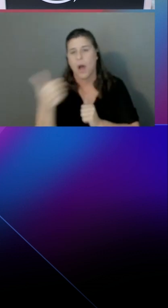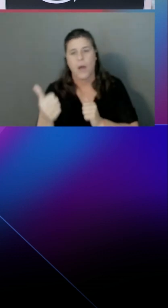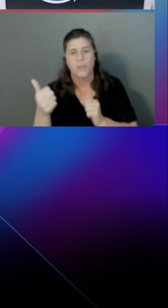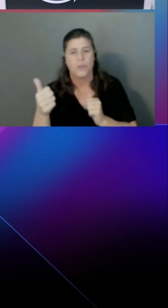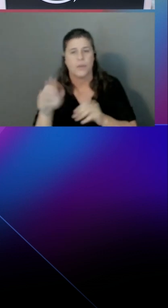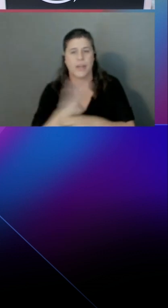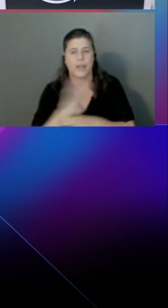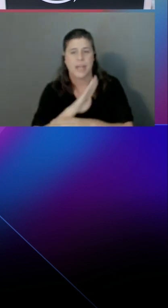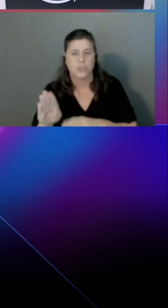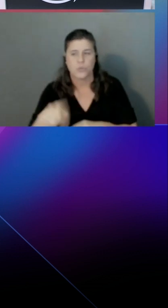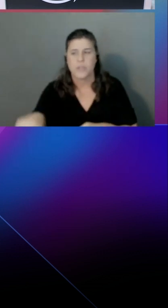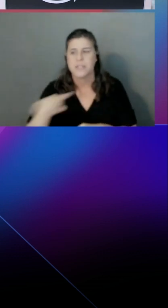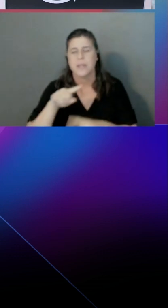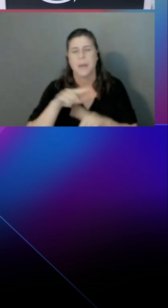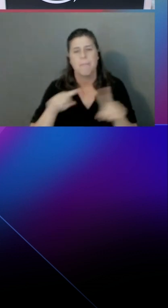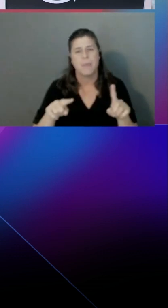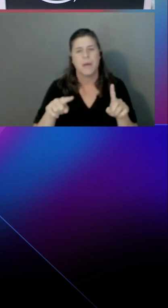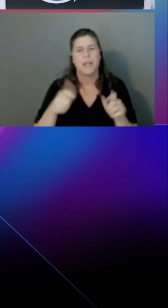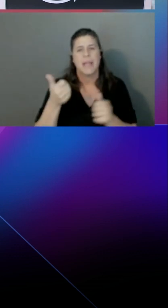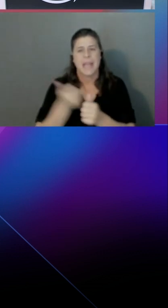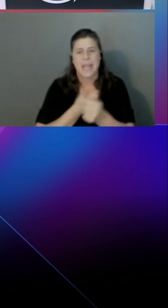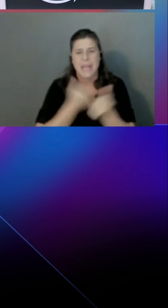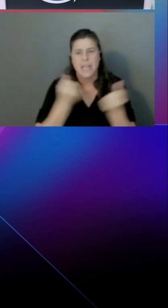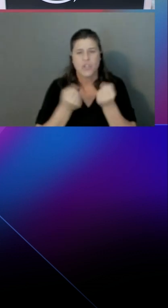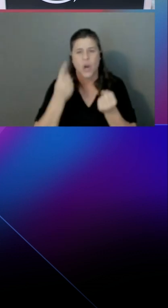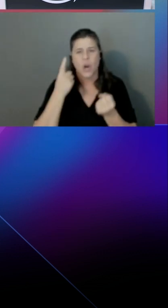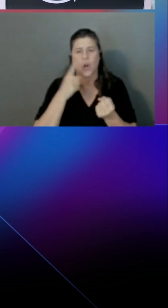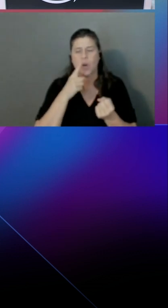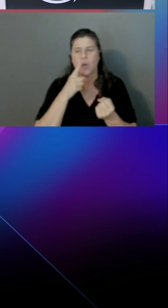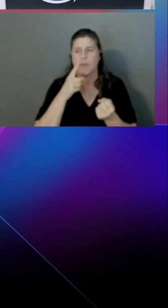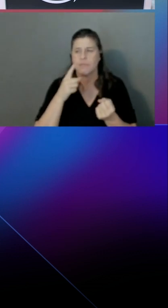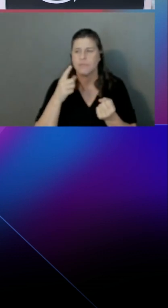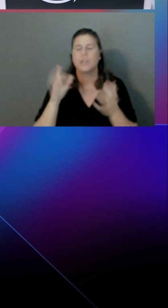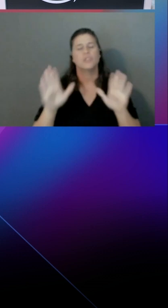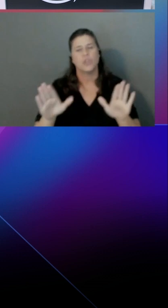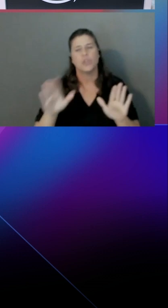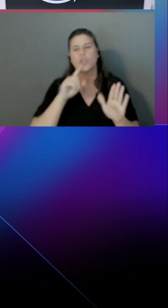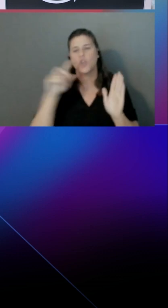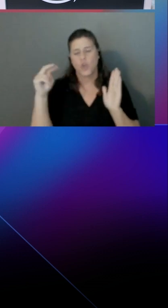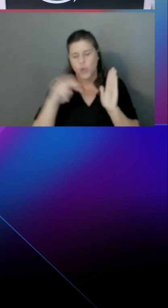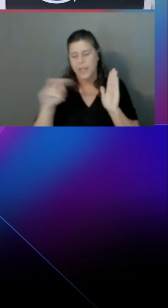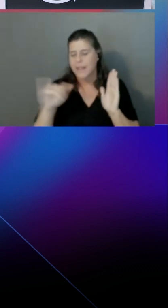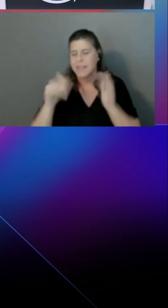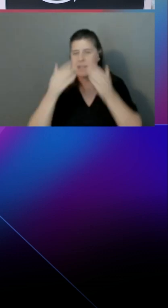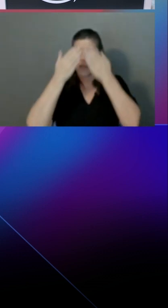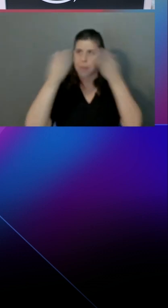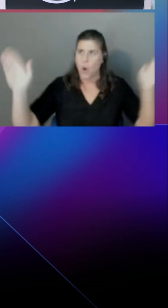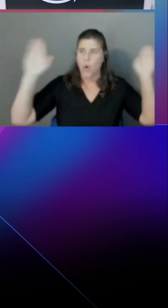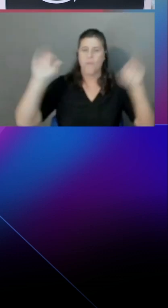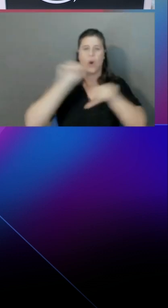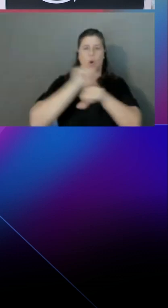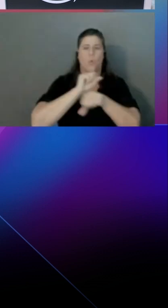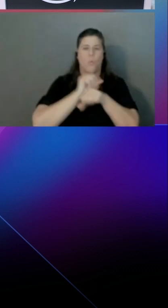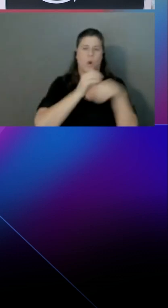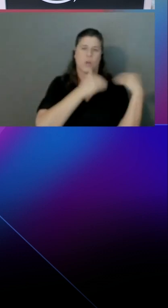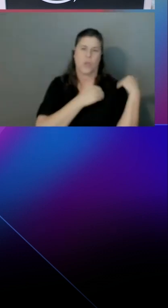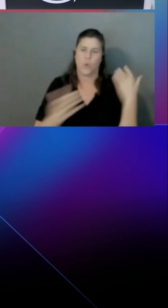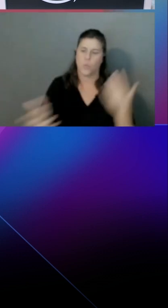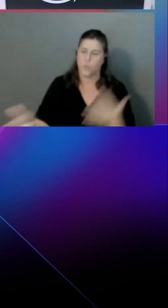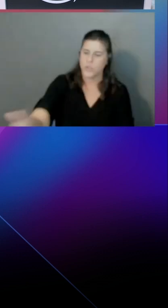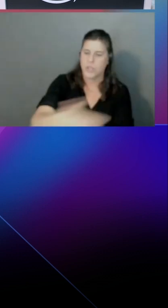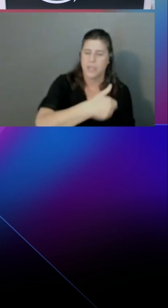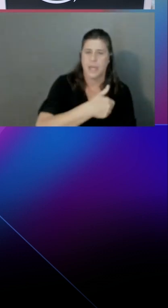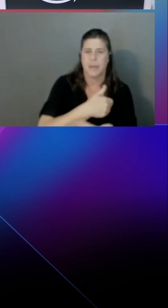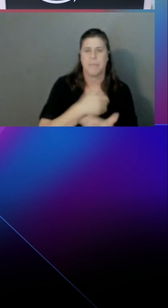car that goes on a driving campaign just collects. So you're looking at the same overall workflow, which is collect data, simulate, build models,